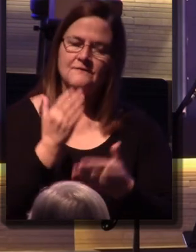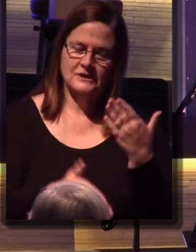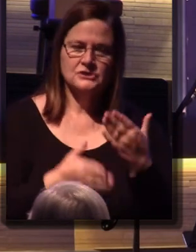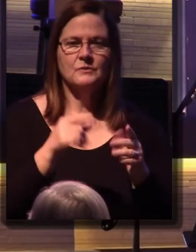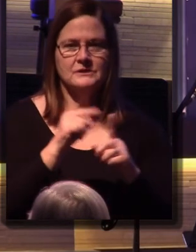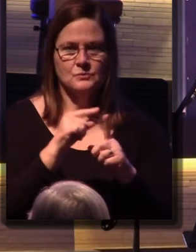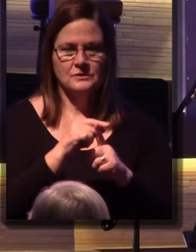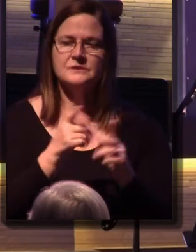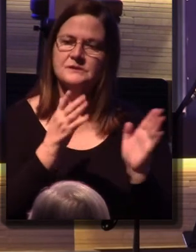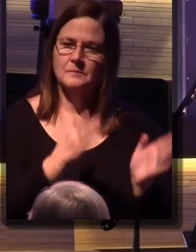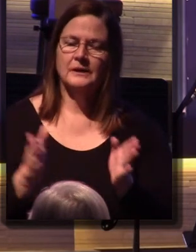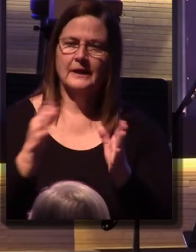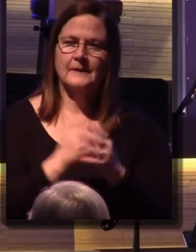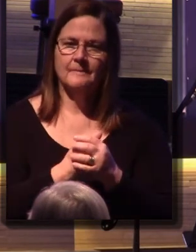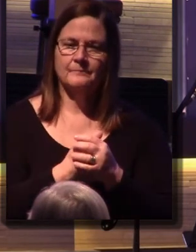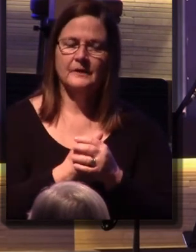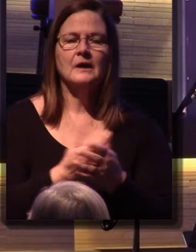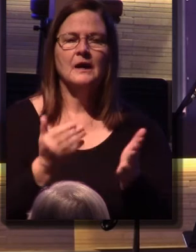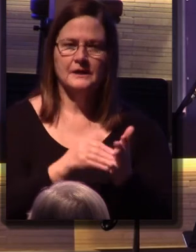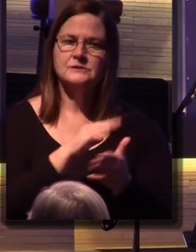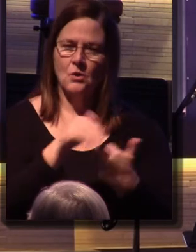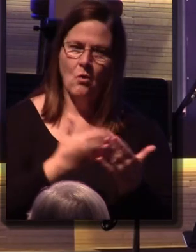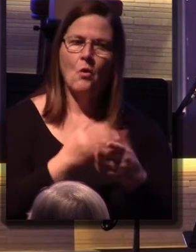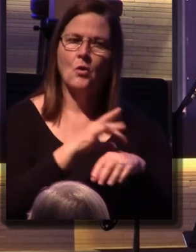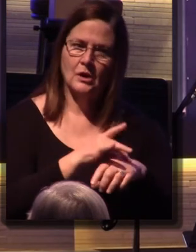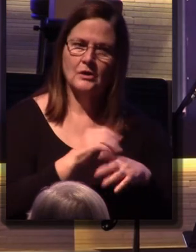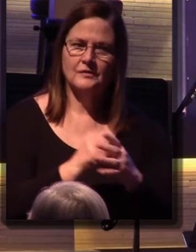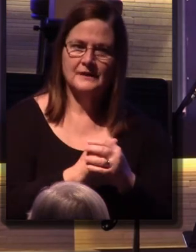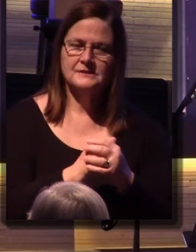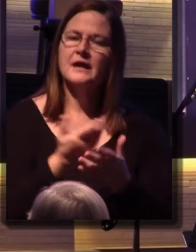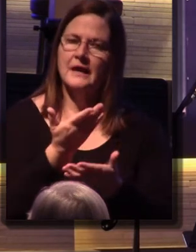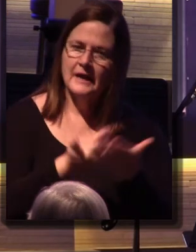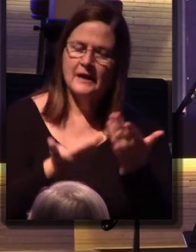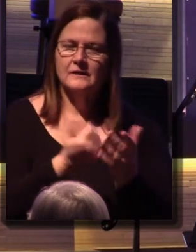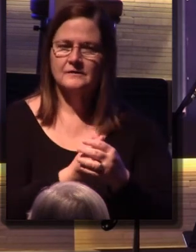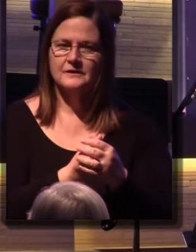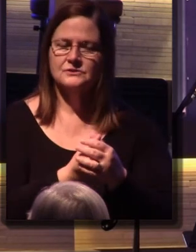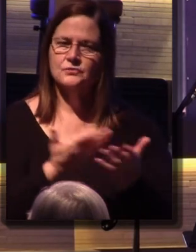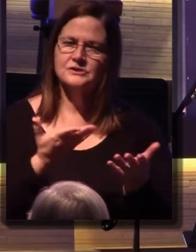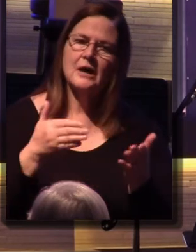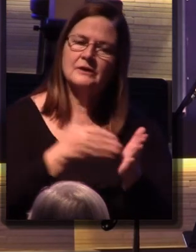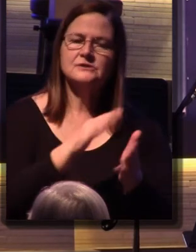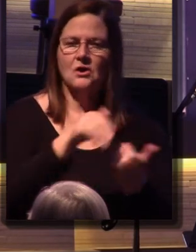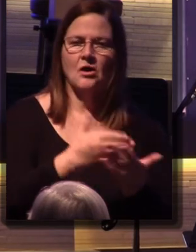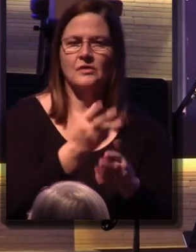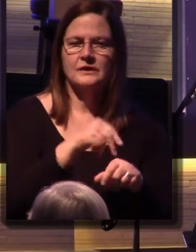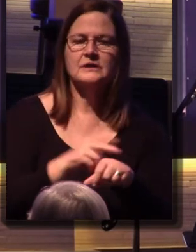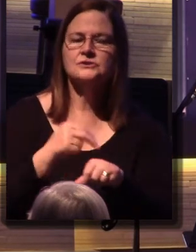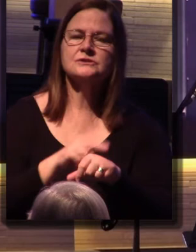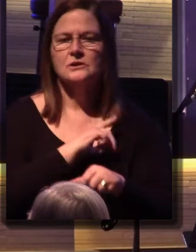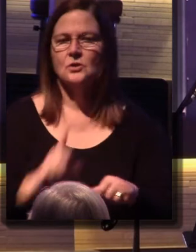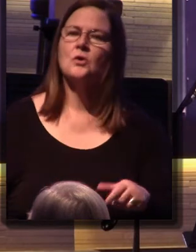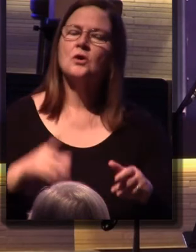And then he finishes with these words. This is the plan devised against the whole earth. And this is the hand that is stretched out against all the